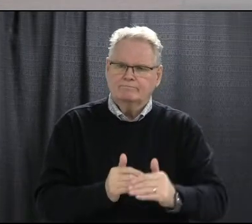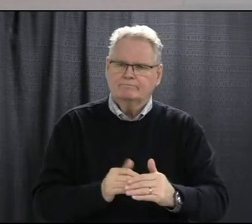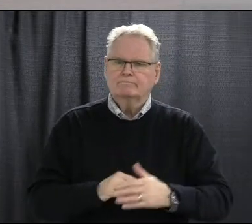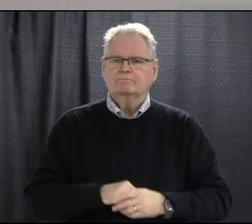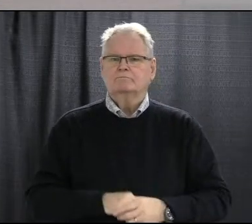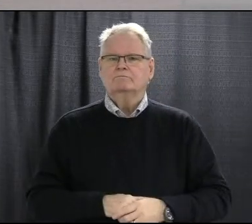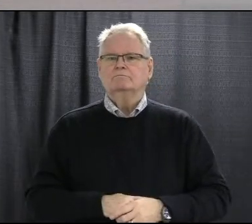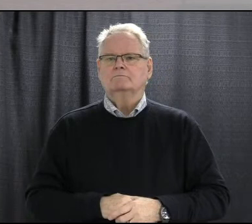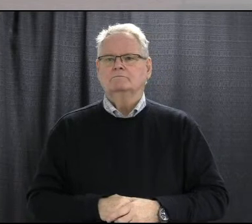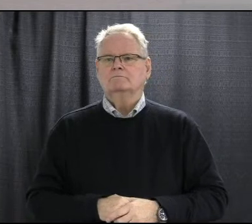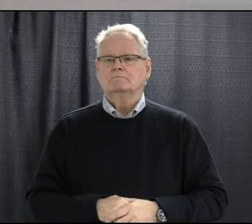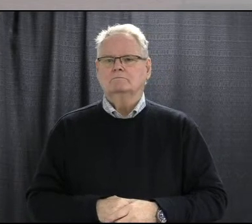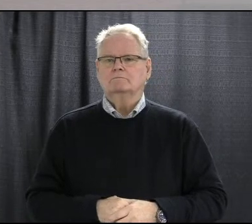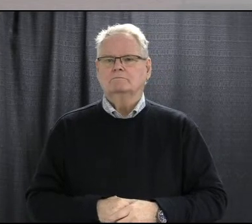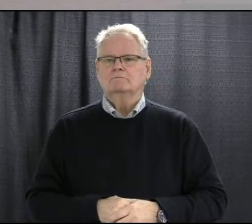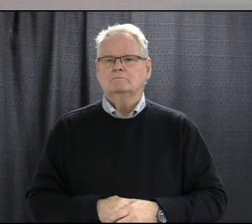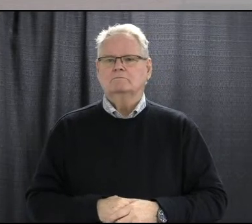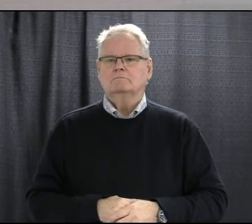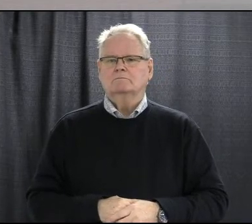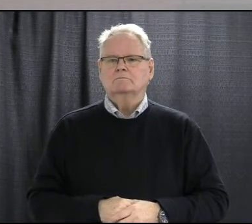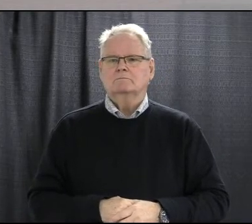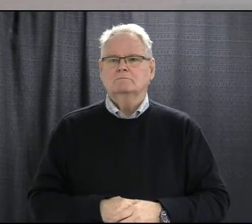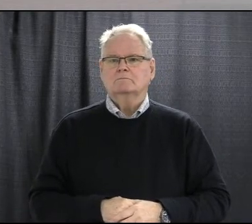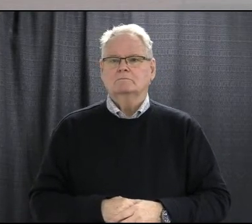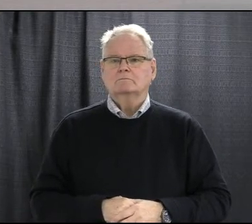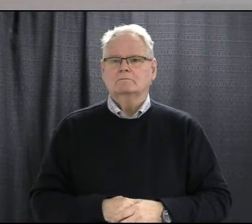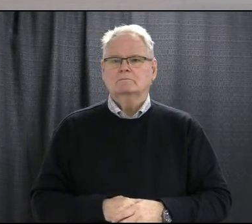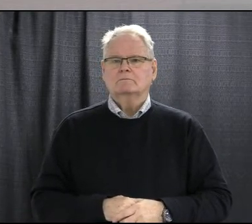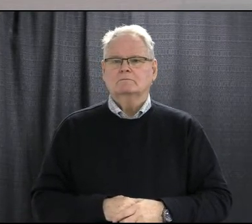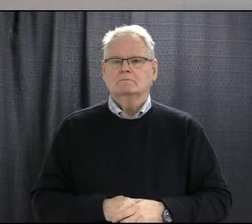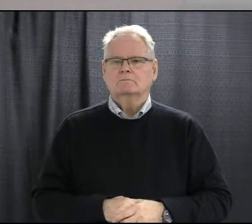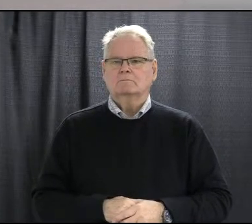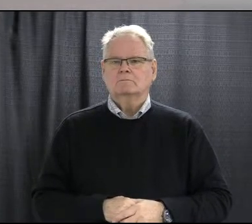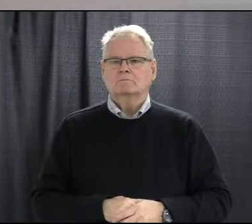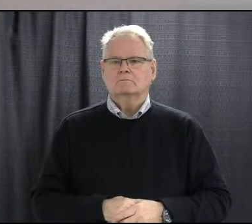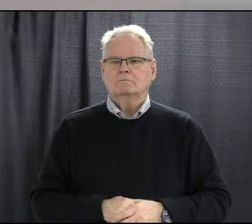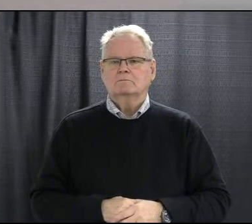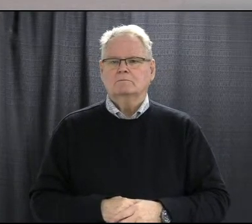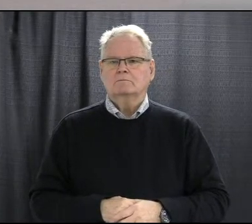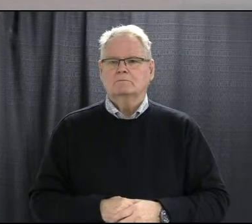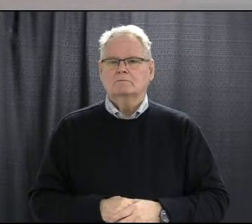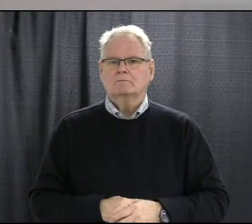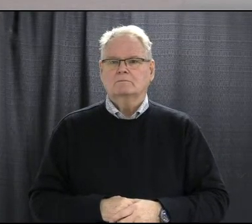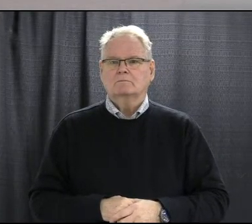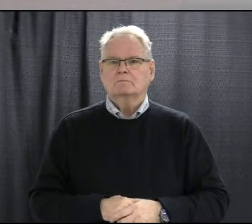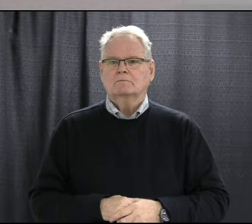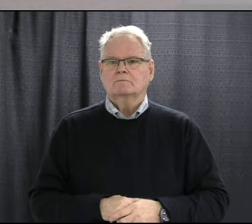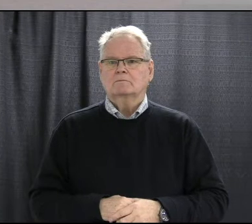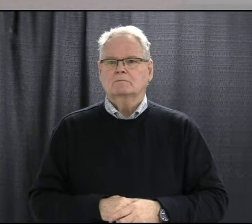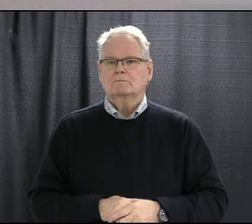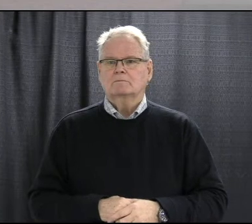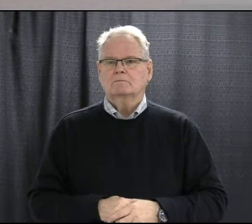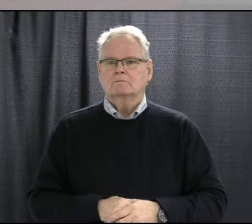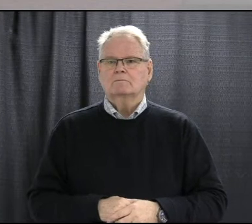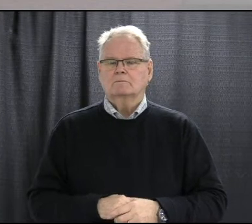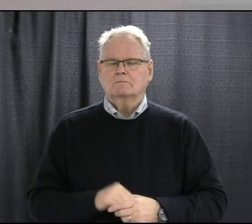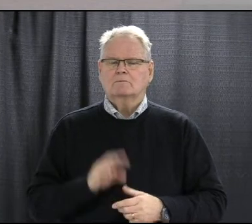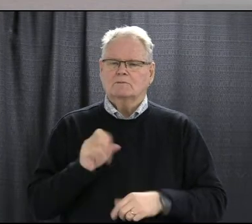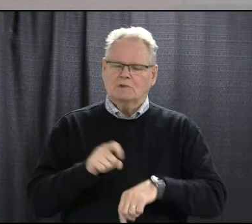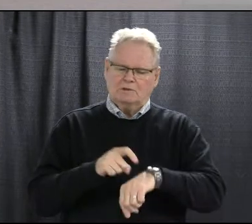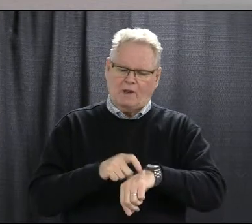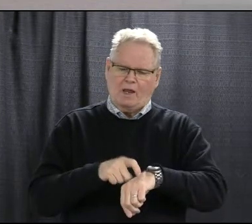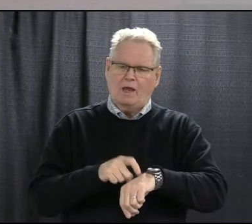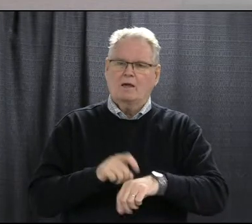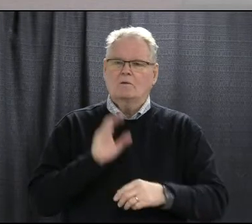that I think that sort of incremental approach is probably what we're going to see as some of the services come together at different stages, depending